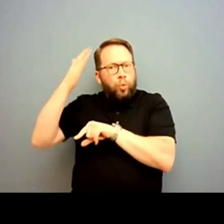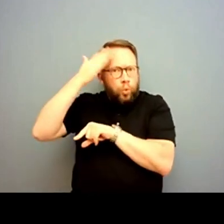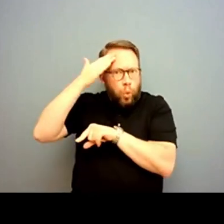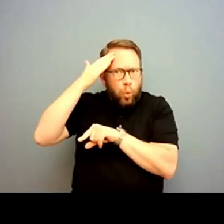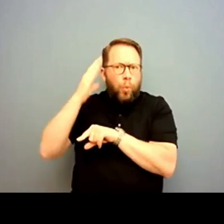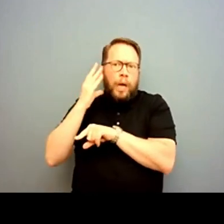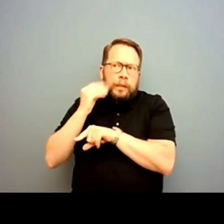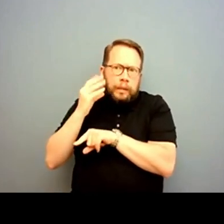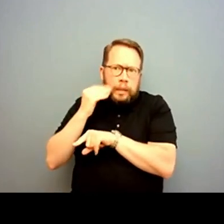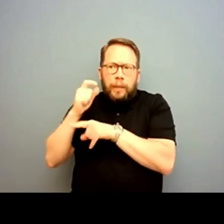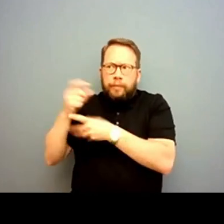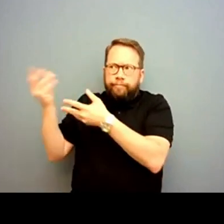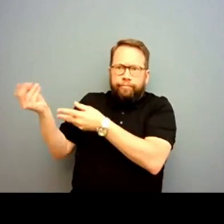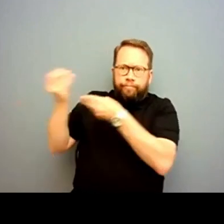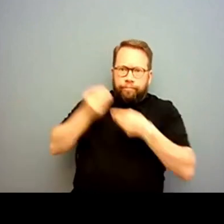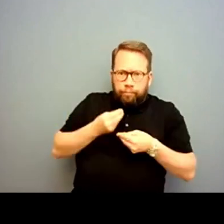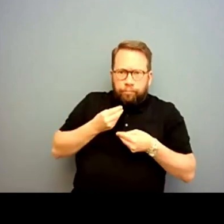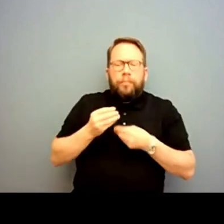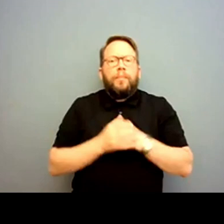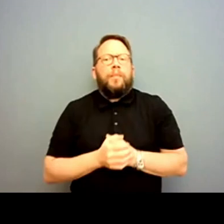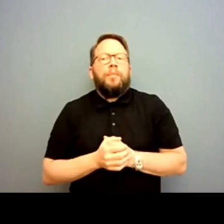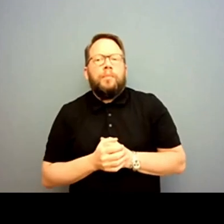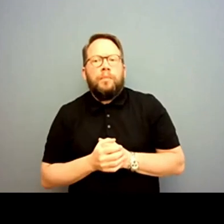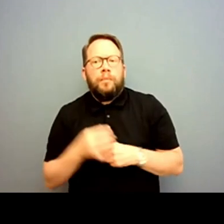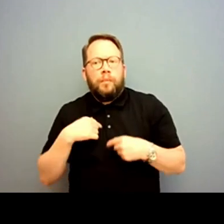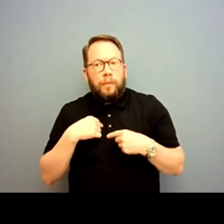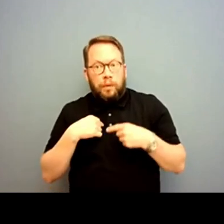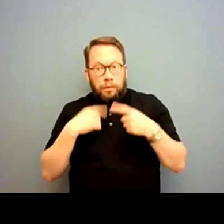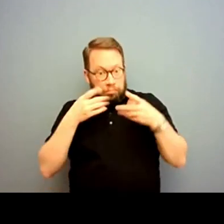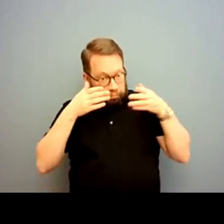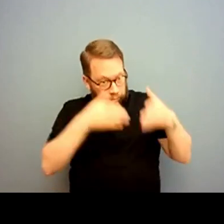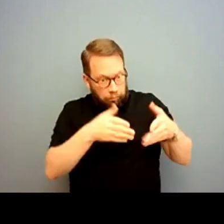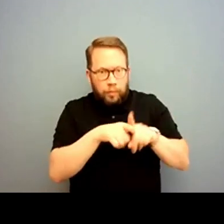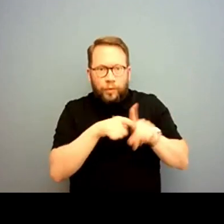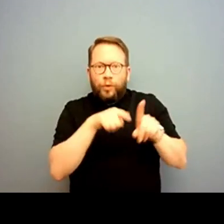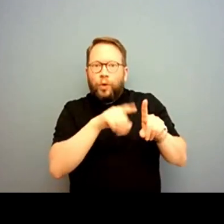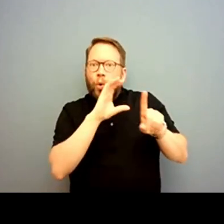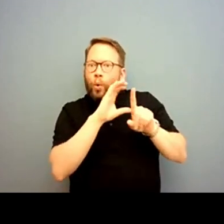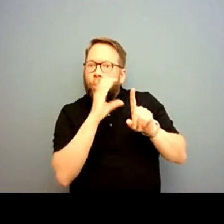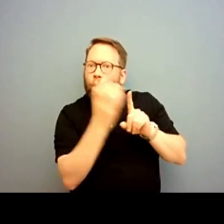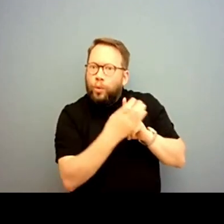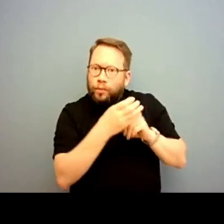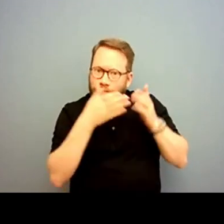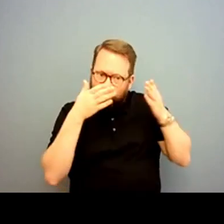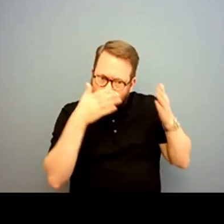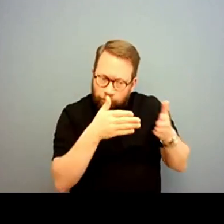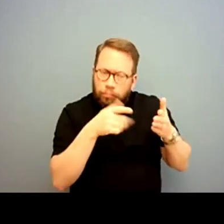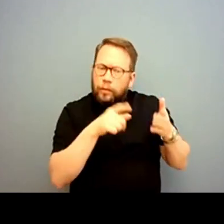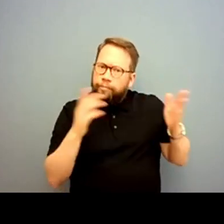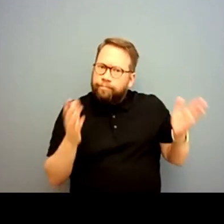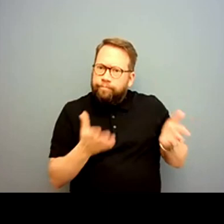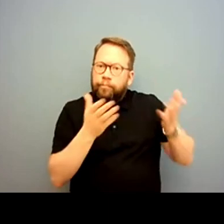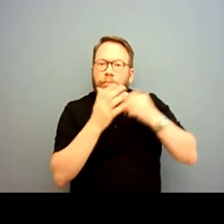I think is absolutely crucial. I thank you for your time, and I very much look forward to the interaction and indeed